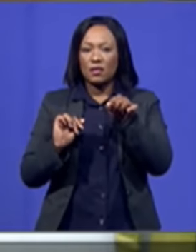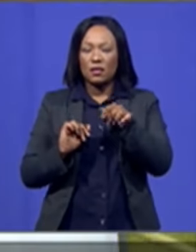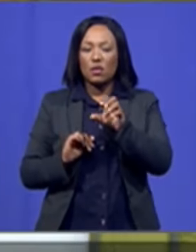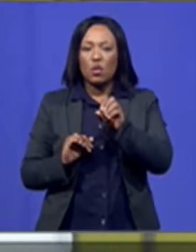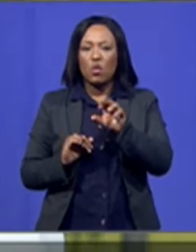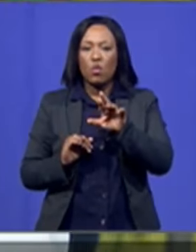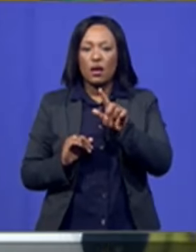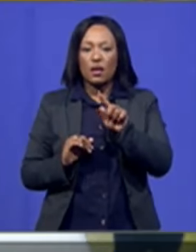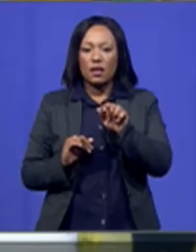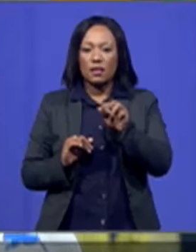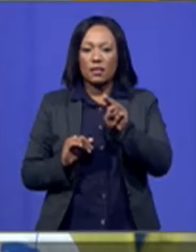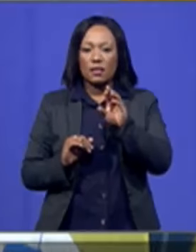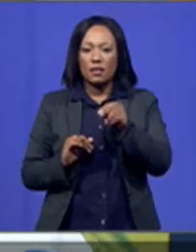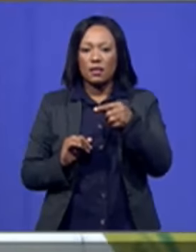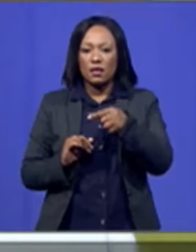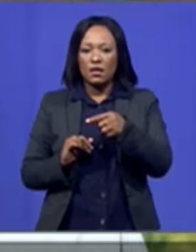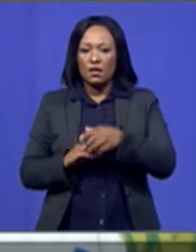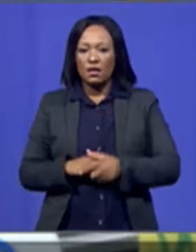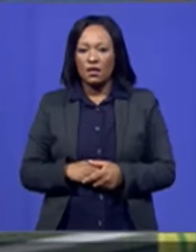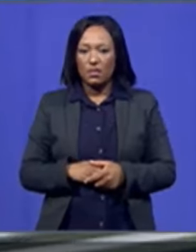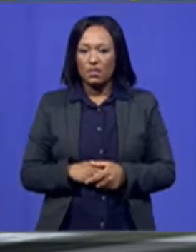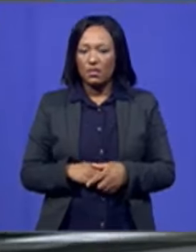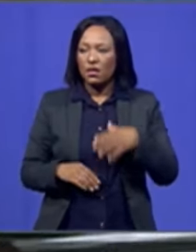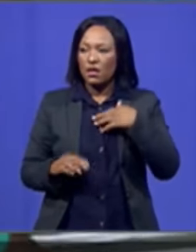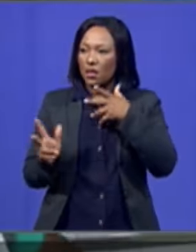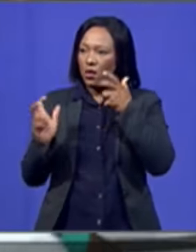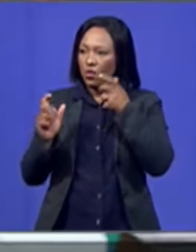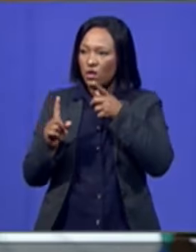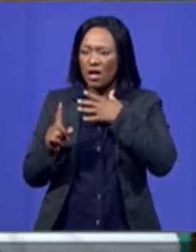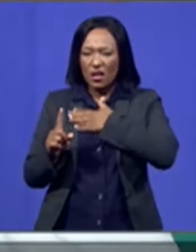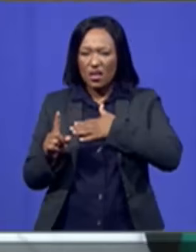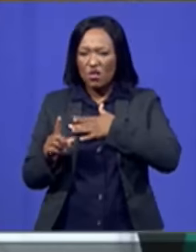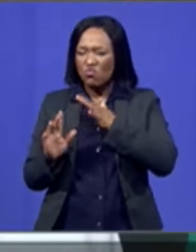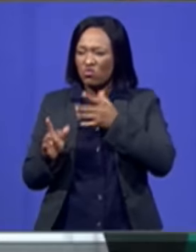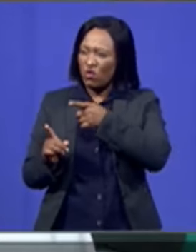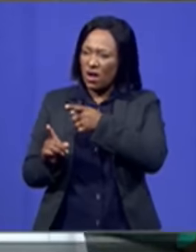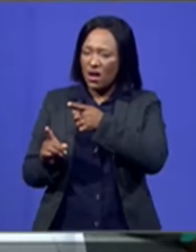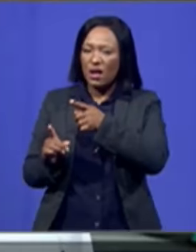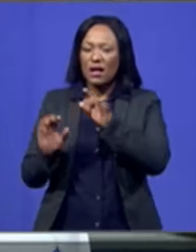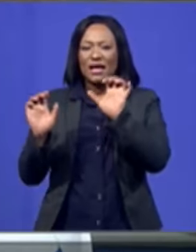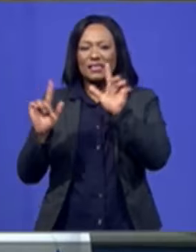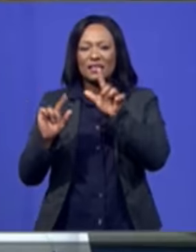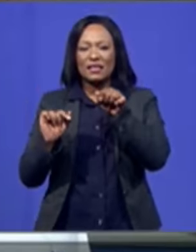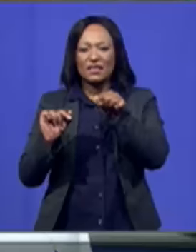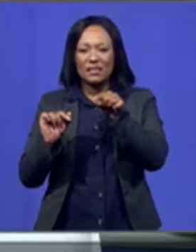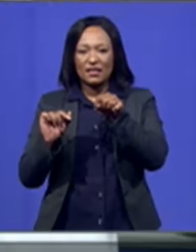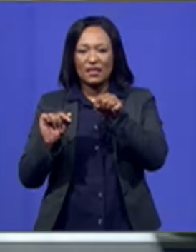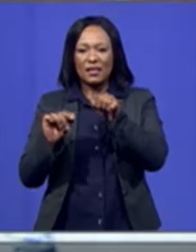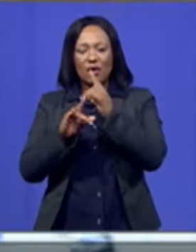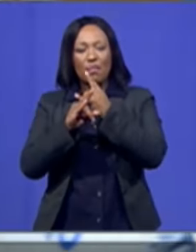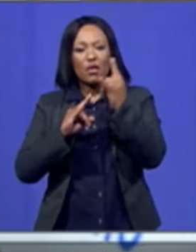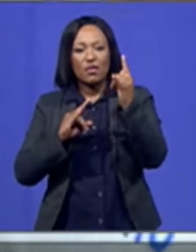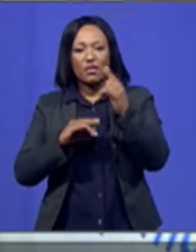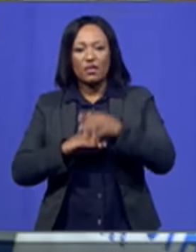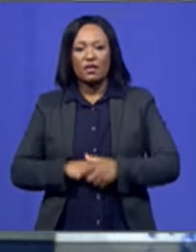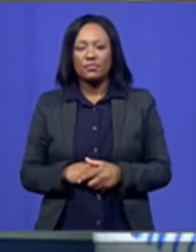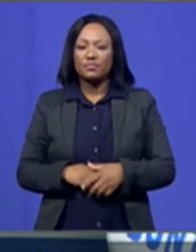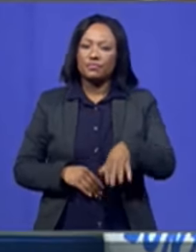Tambo International Airport. Ho utlwa fela gore le kutlwa jwang gore Sundowns ba win.